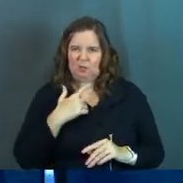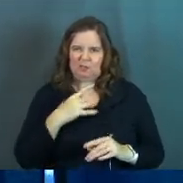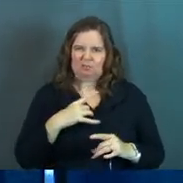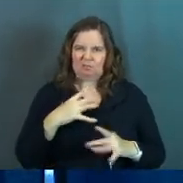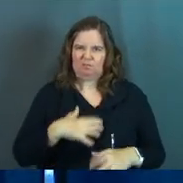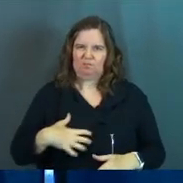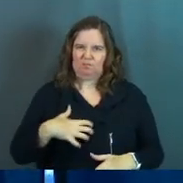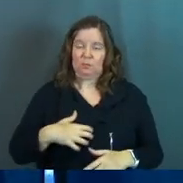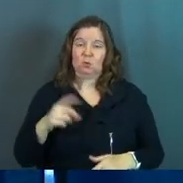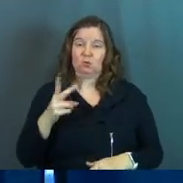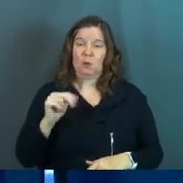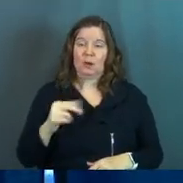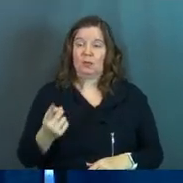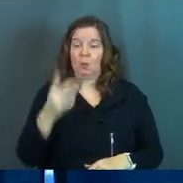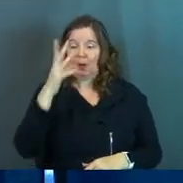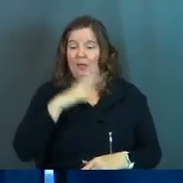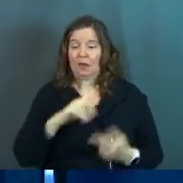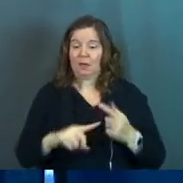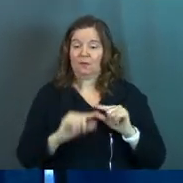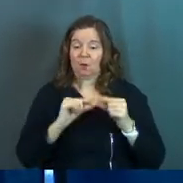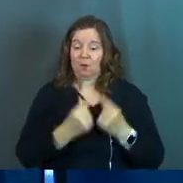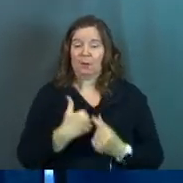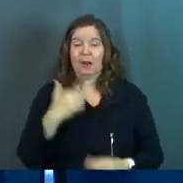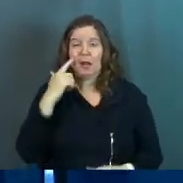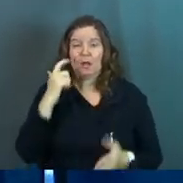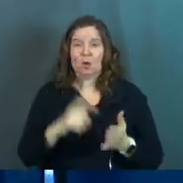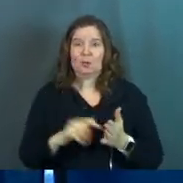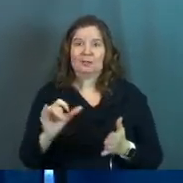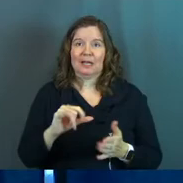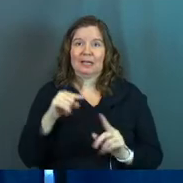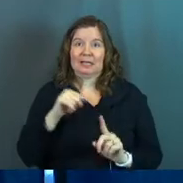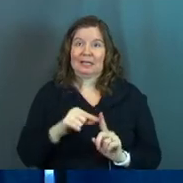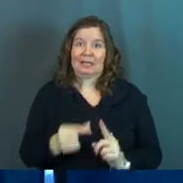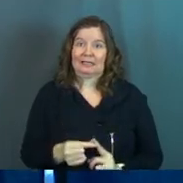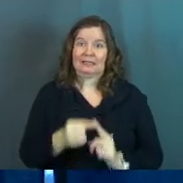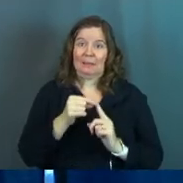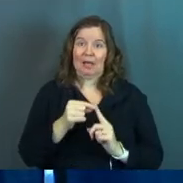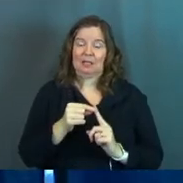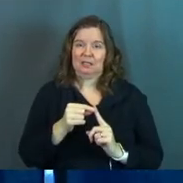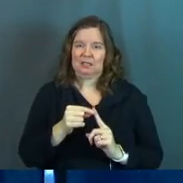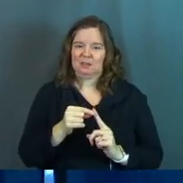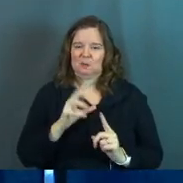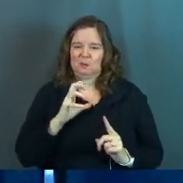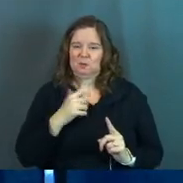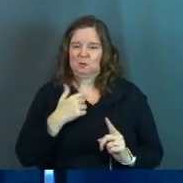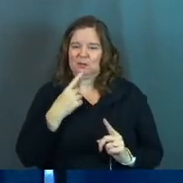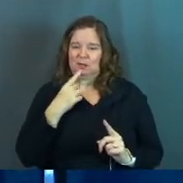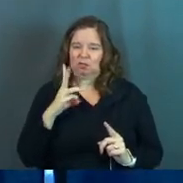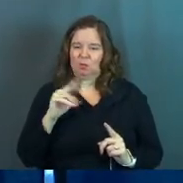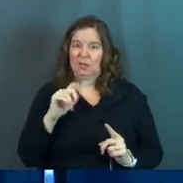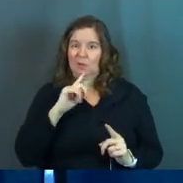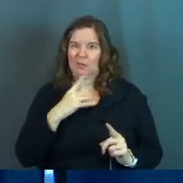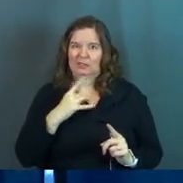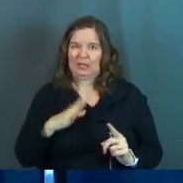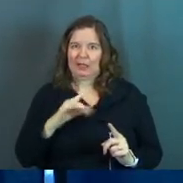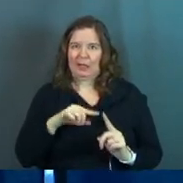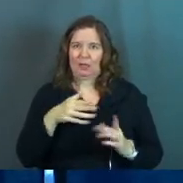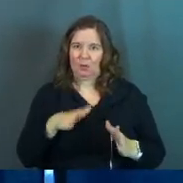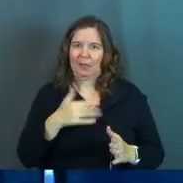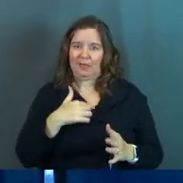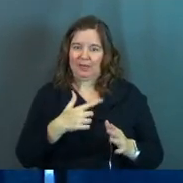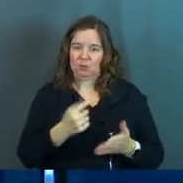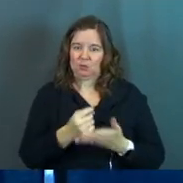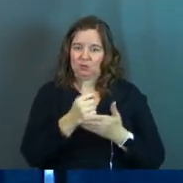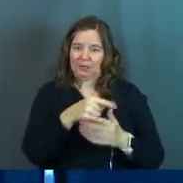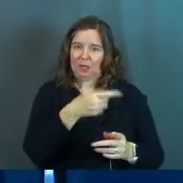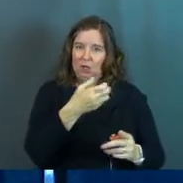Dwayne. And there was this one guy in our friend group, and I noticed it's like he especially growled when he would say Dwayne. He really didn't like the way that he